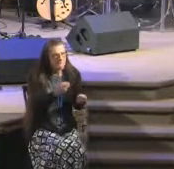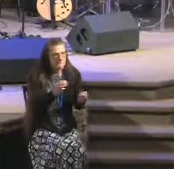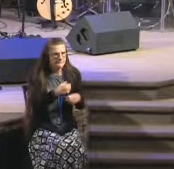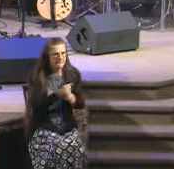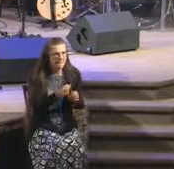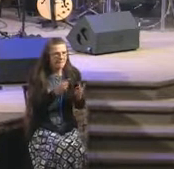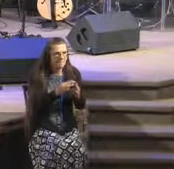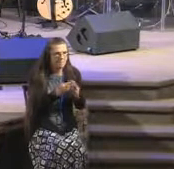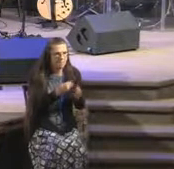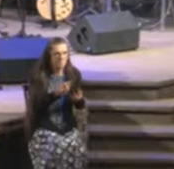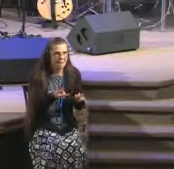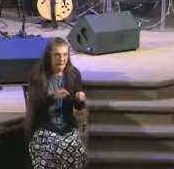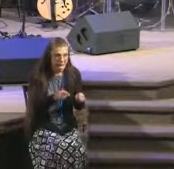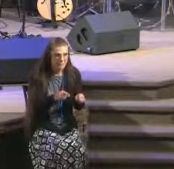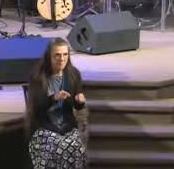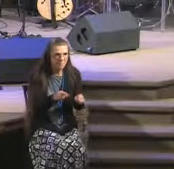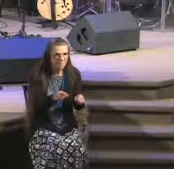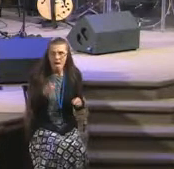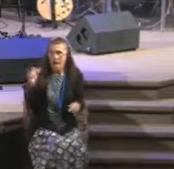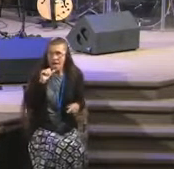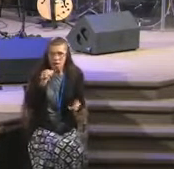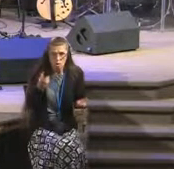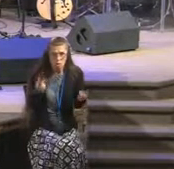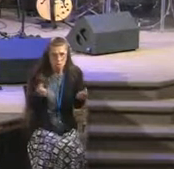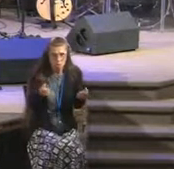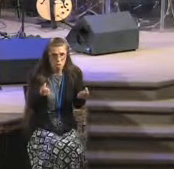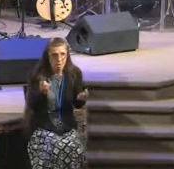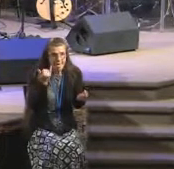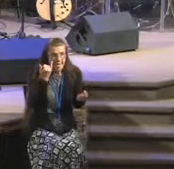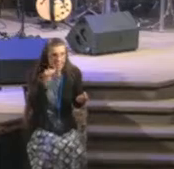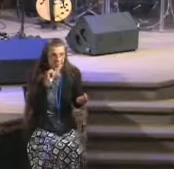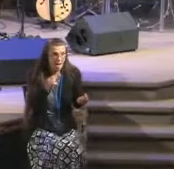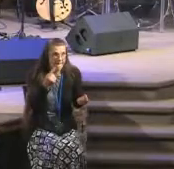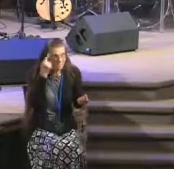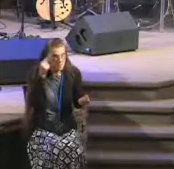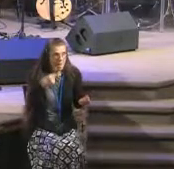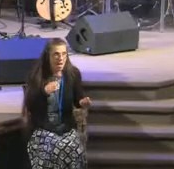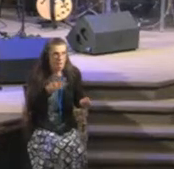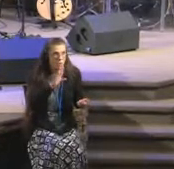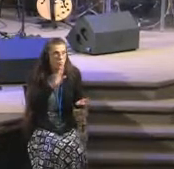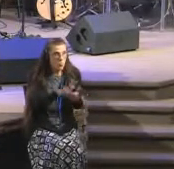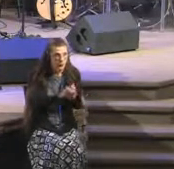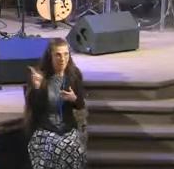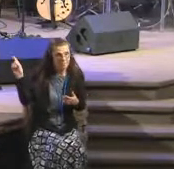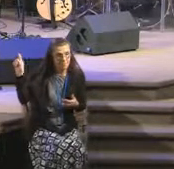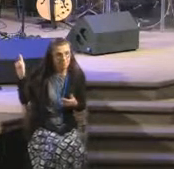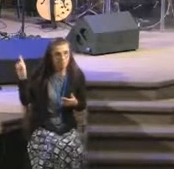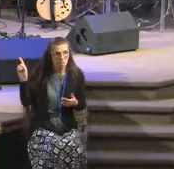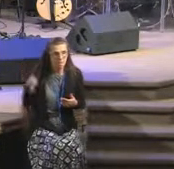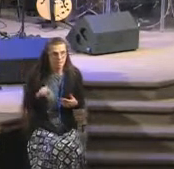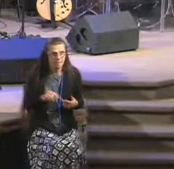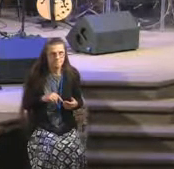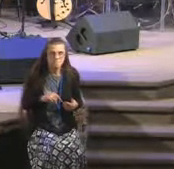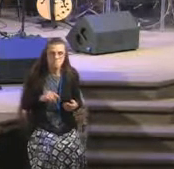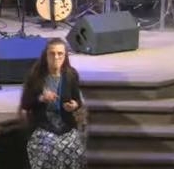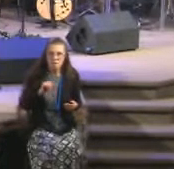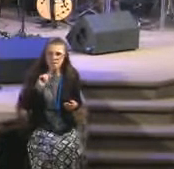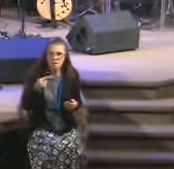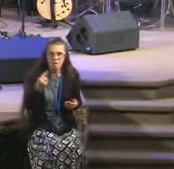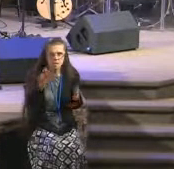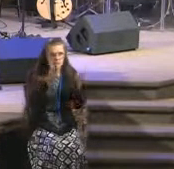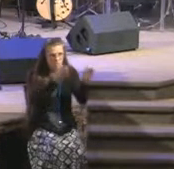not get the work done as a pastor if it wasn't for my wife. I know my other pastors would join that sentiment, is that the only